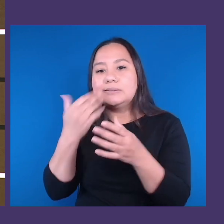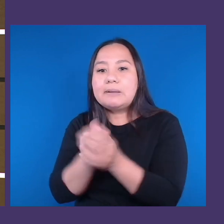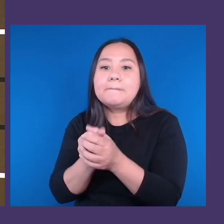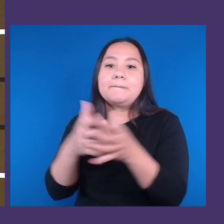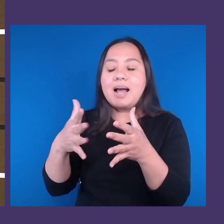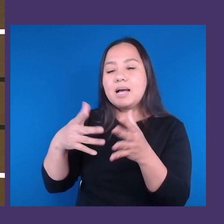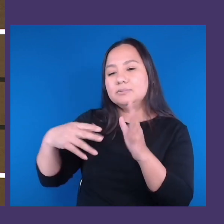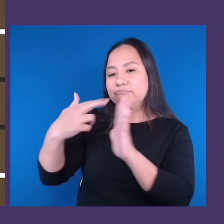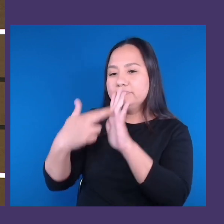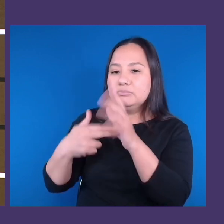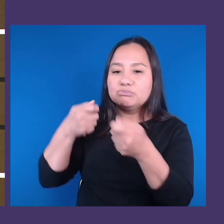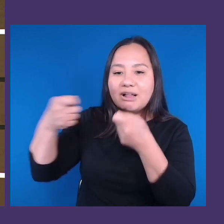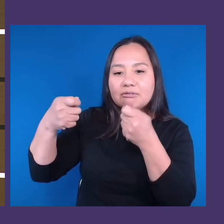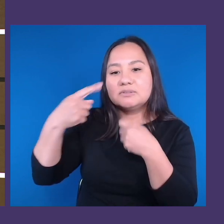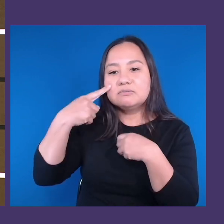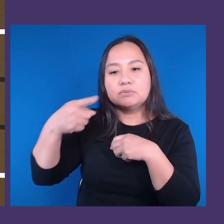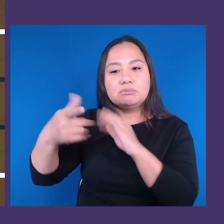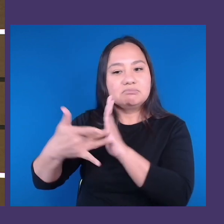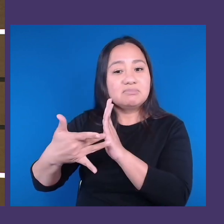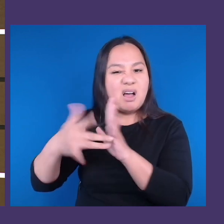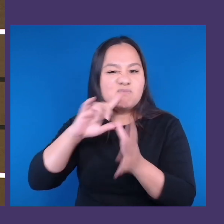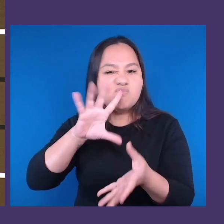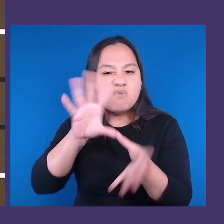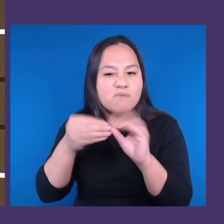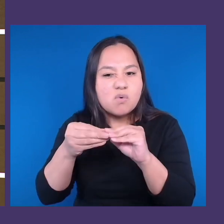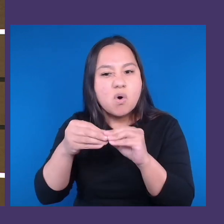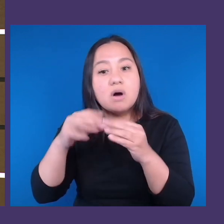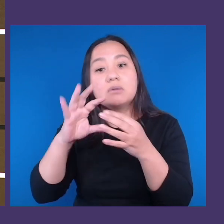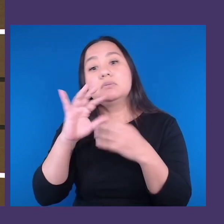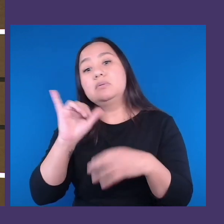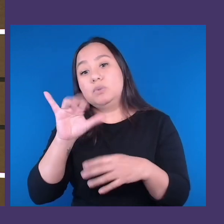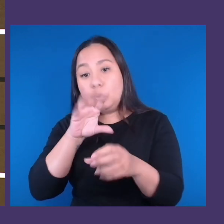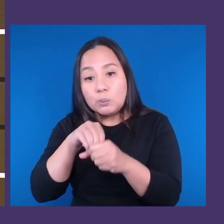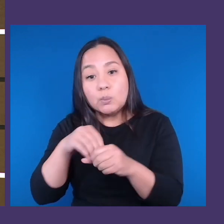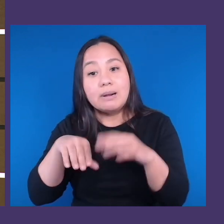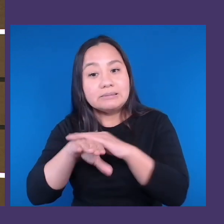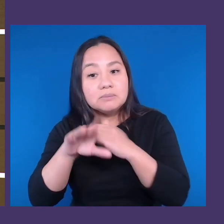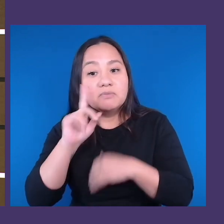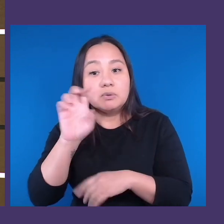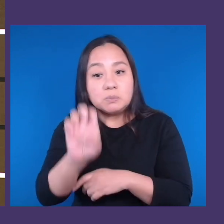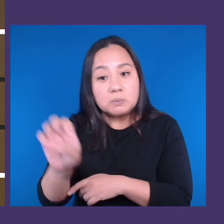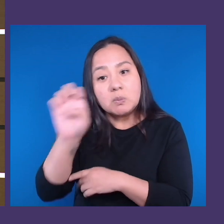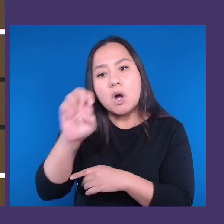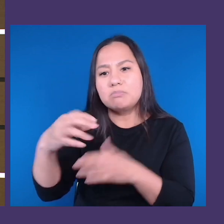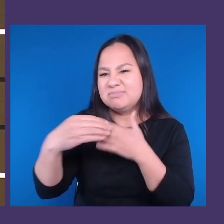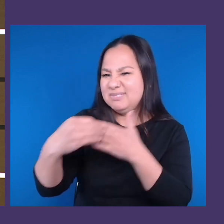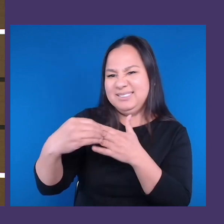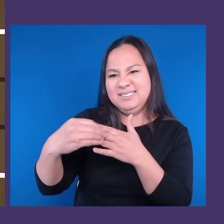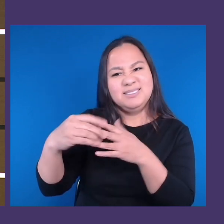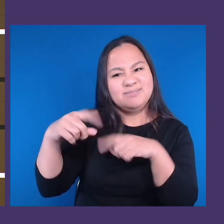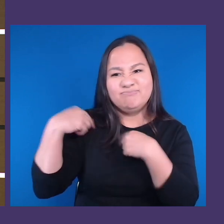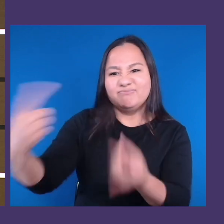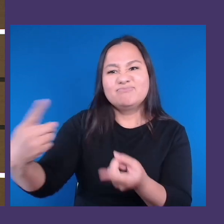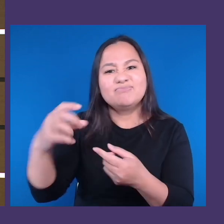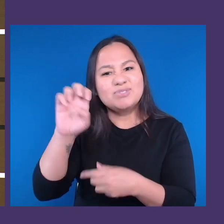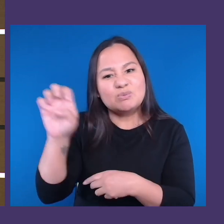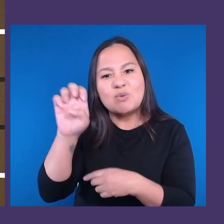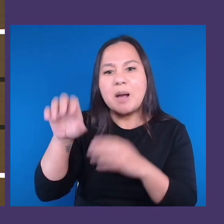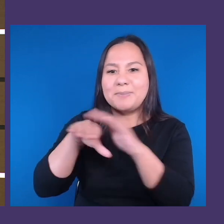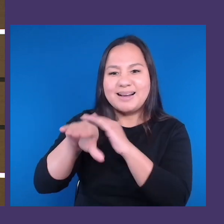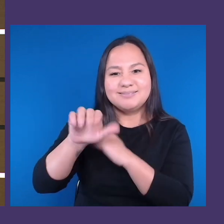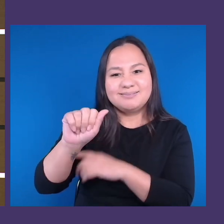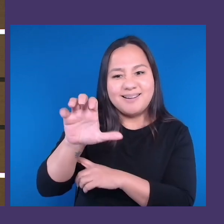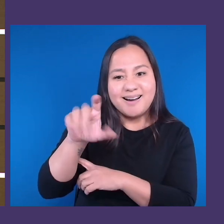including for accessibility, and Europe has been the leader with the European Accessibility Act. And now suddenly I think we've entered, for the second half of